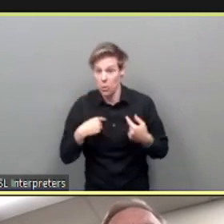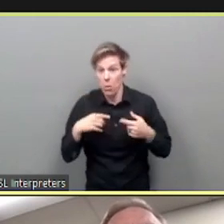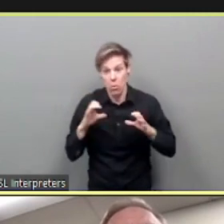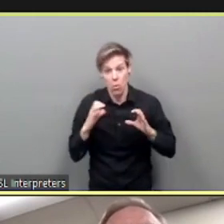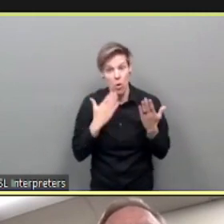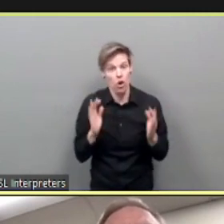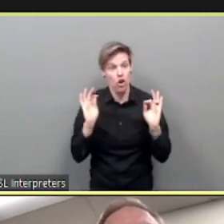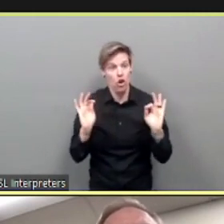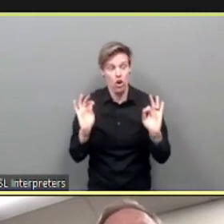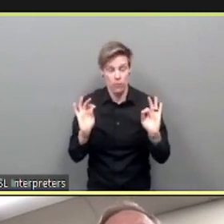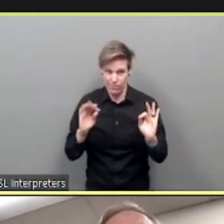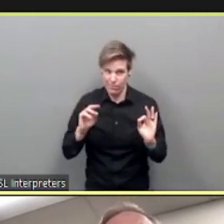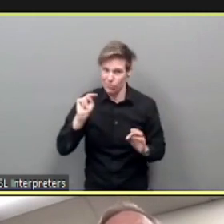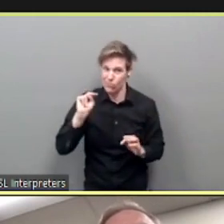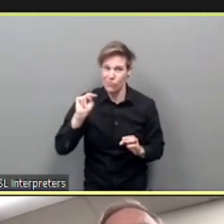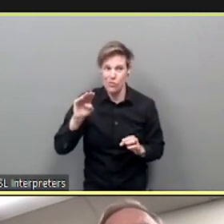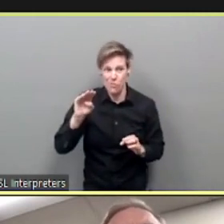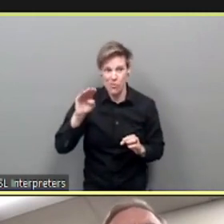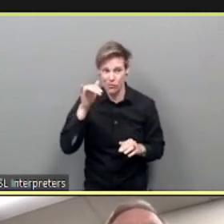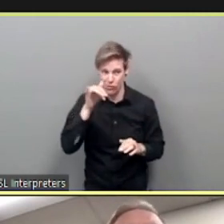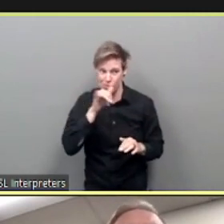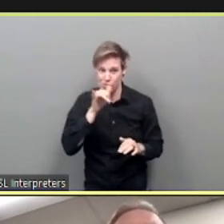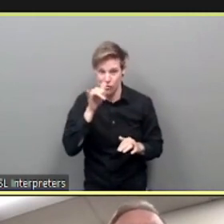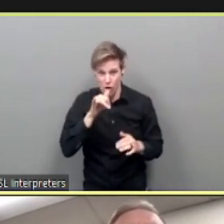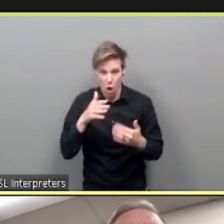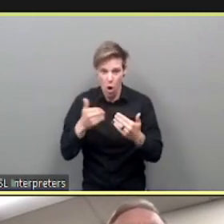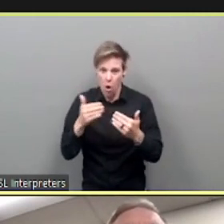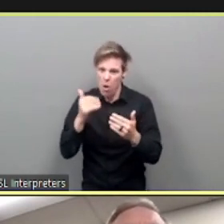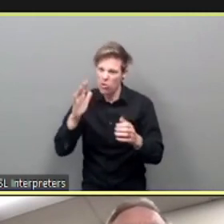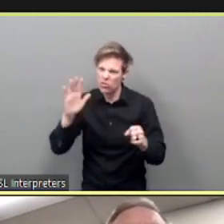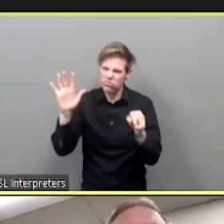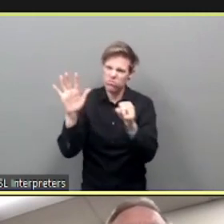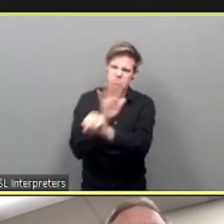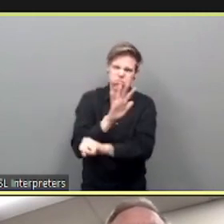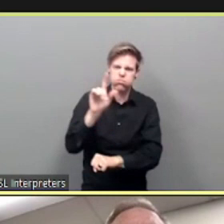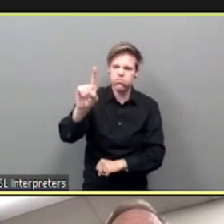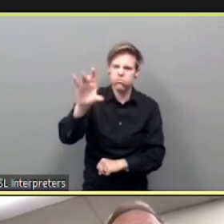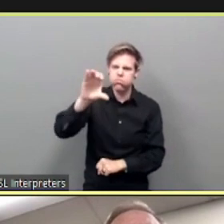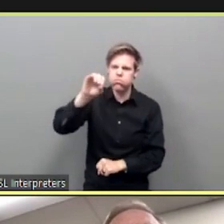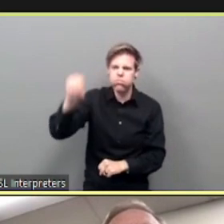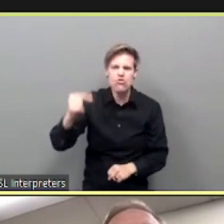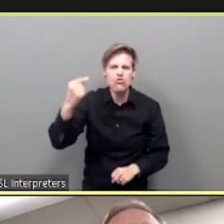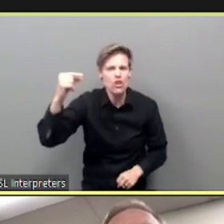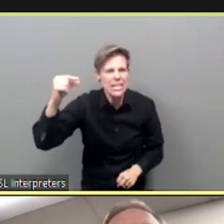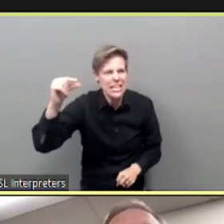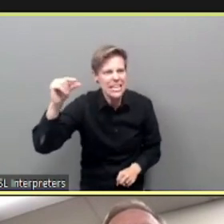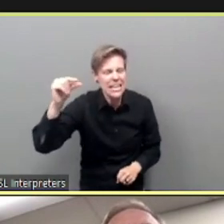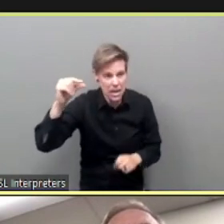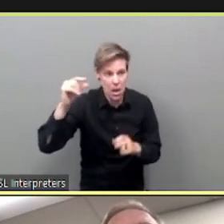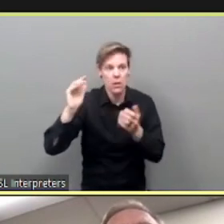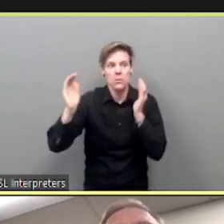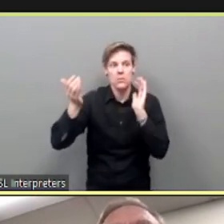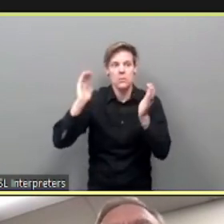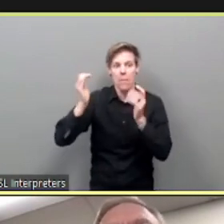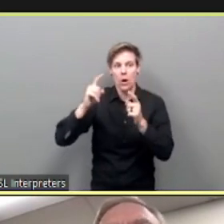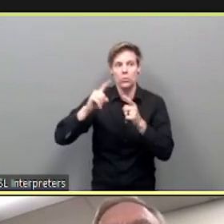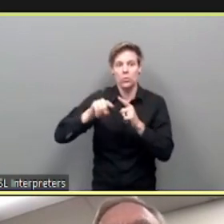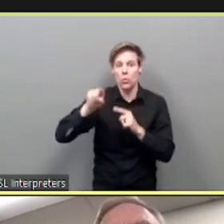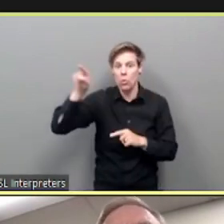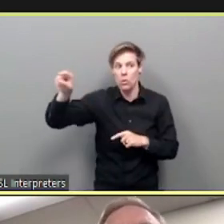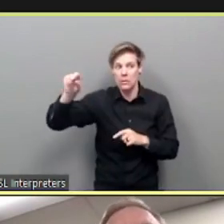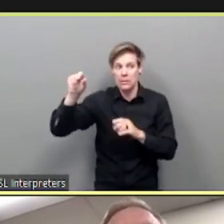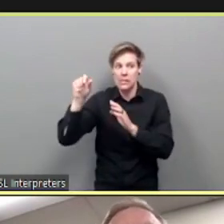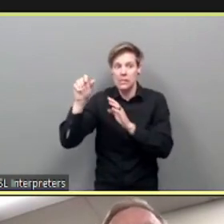almost completely green, and you have to go fly a really long way to get to another. You have to go all the way to New